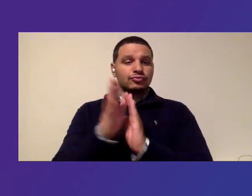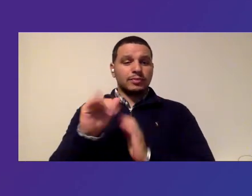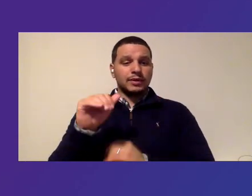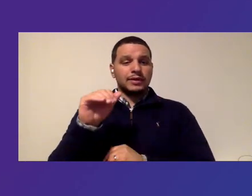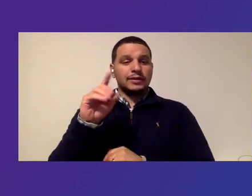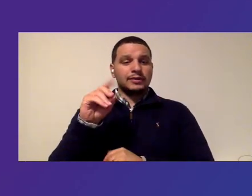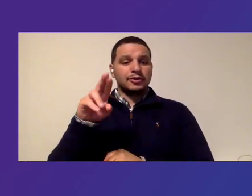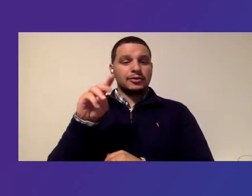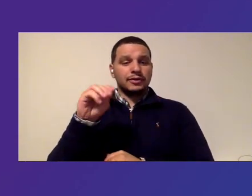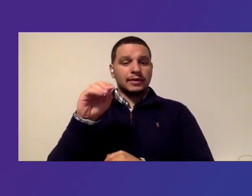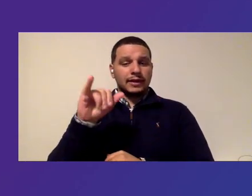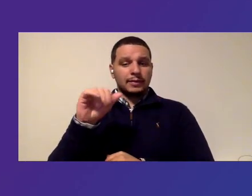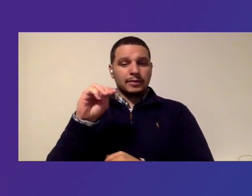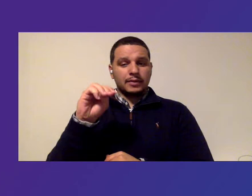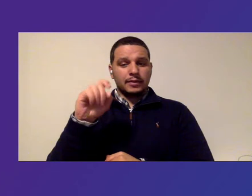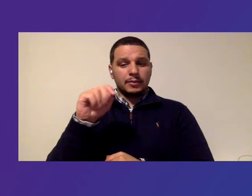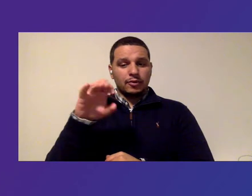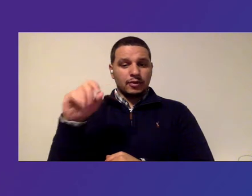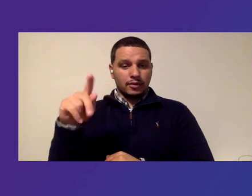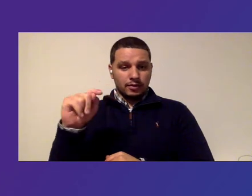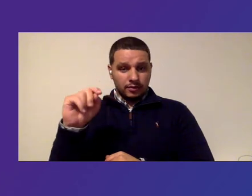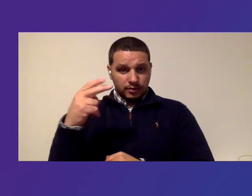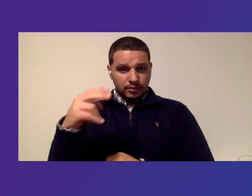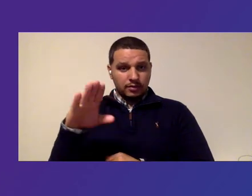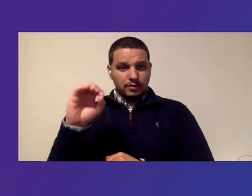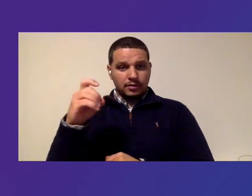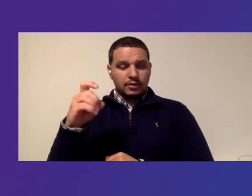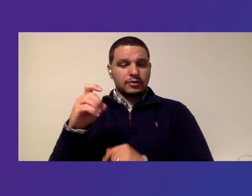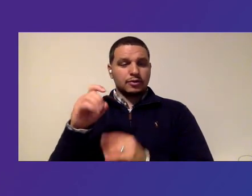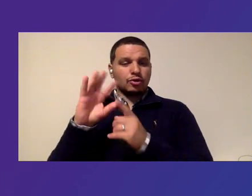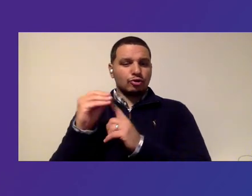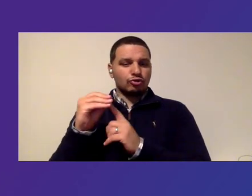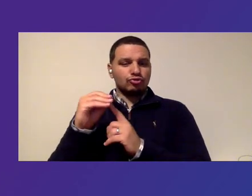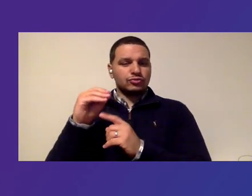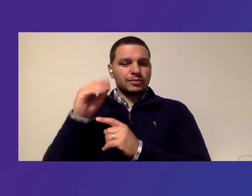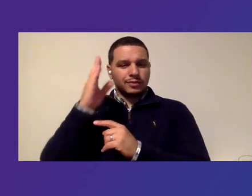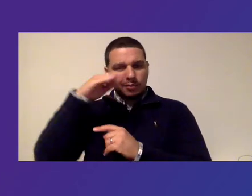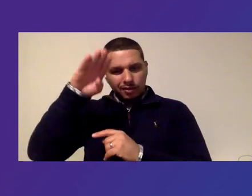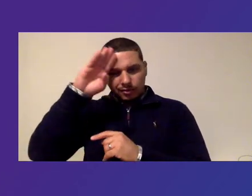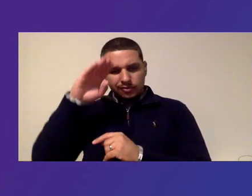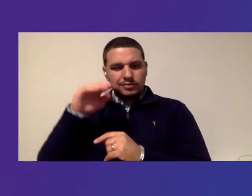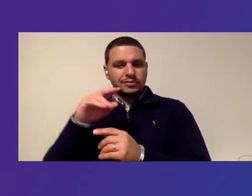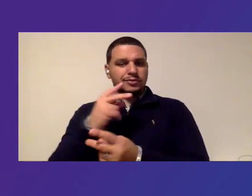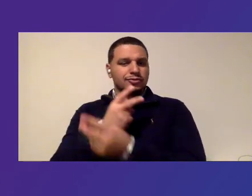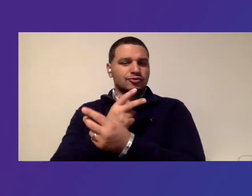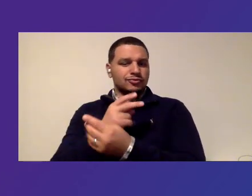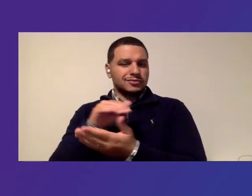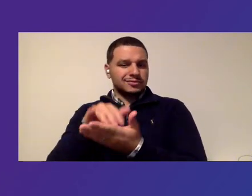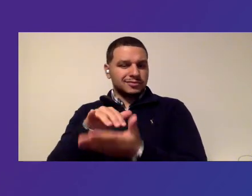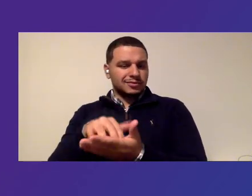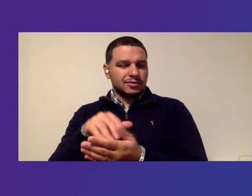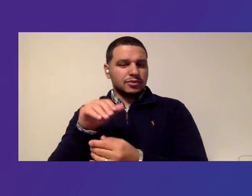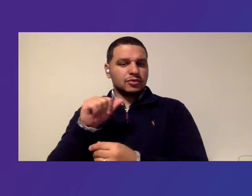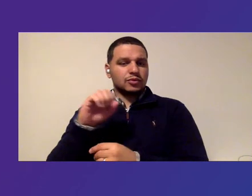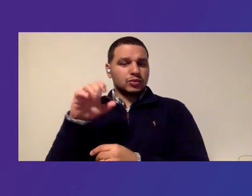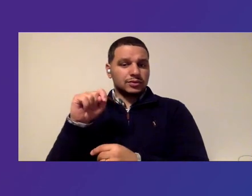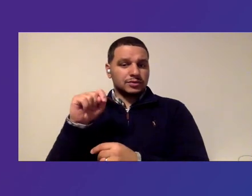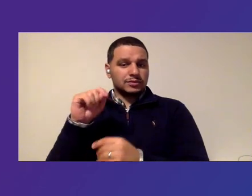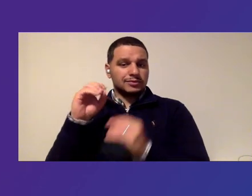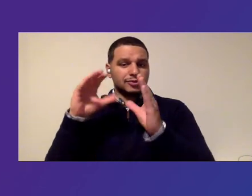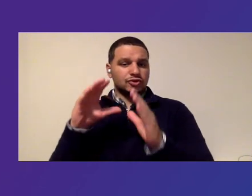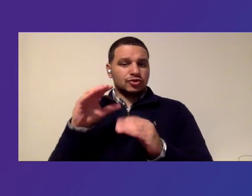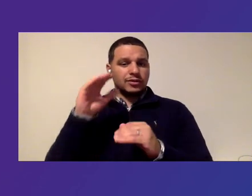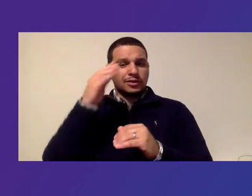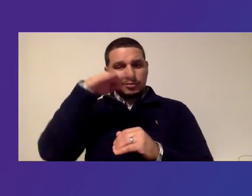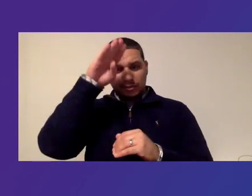Meredith Cox, a cultural anthropologist, the director of undergrad studies, and an associate professor of anthropology and